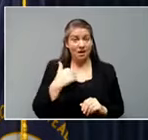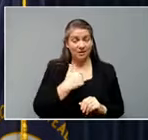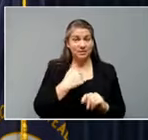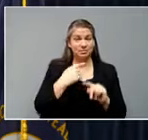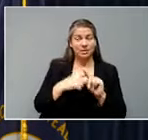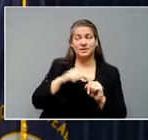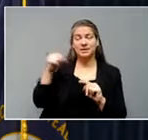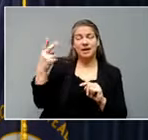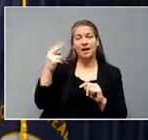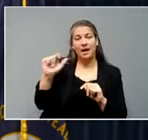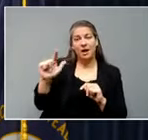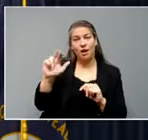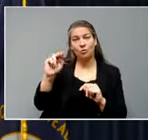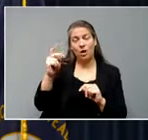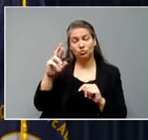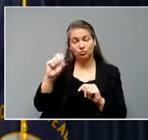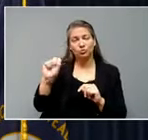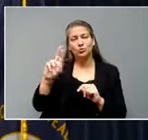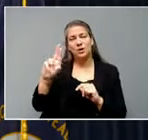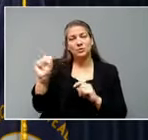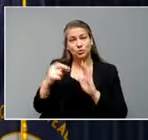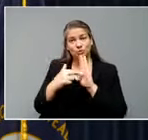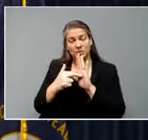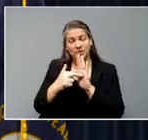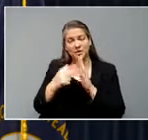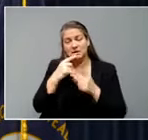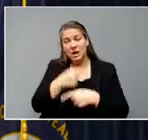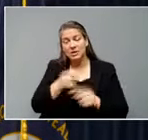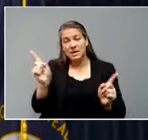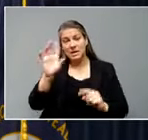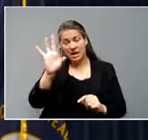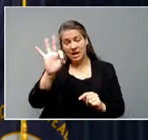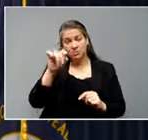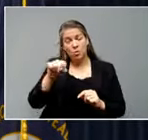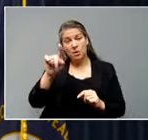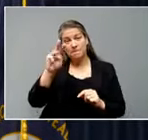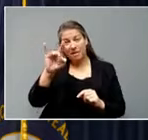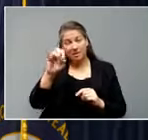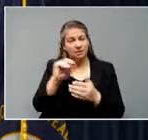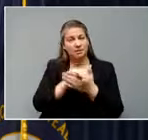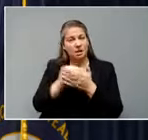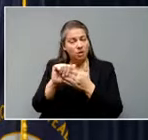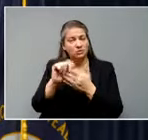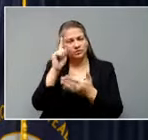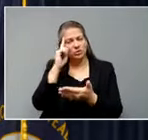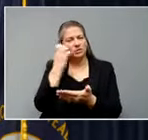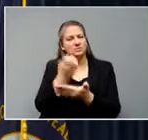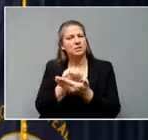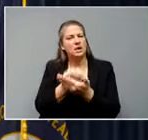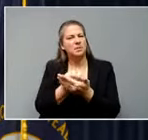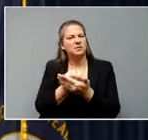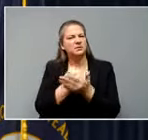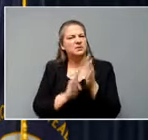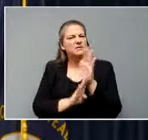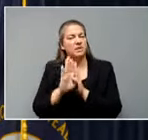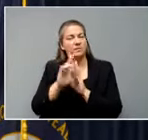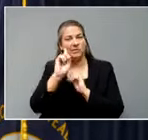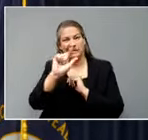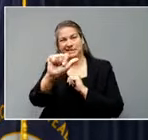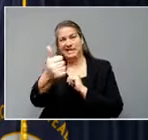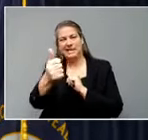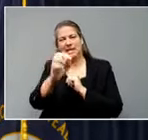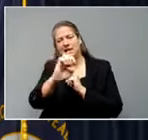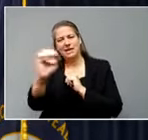Rogers, announced $9.18 million in funds for economic development projects in 10 eastern Kentucky